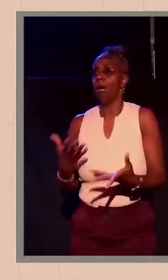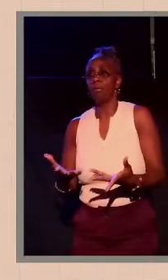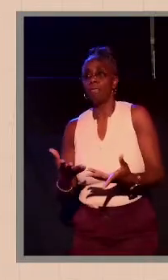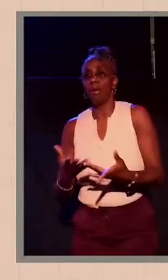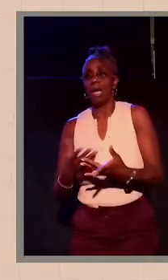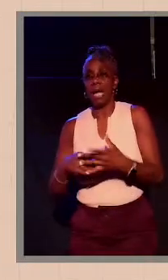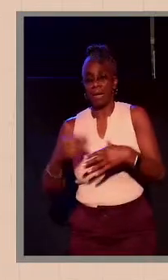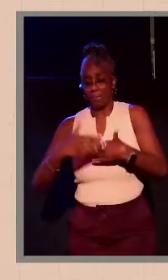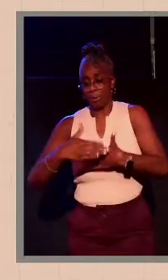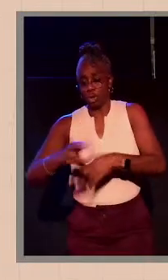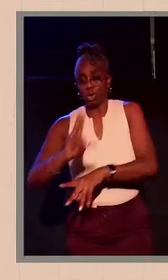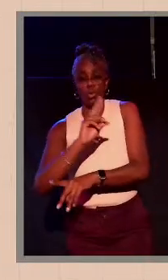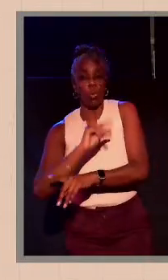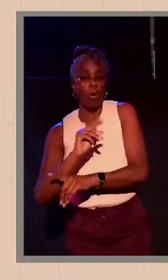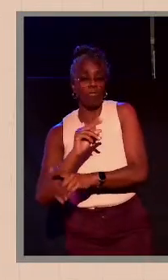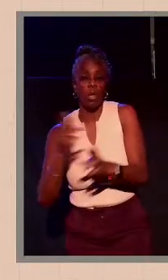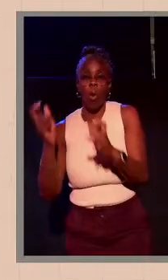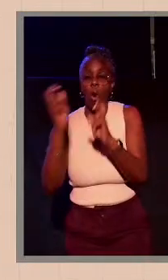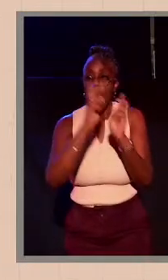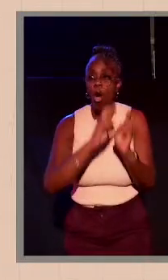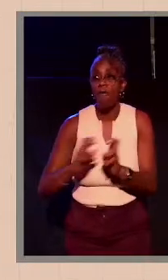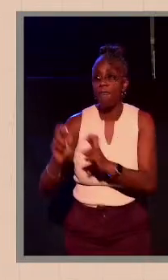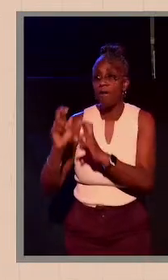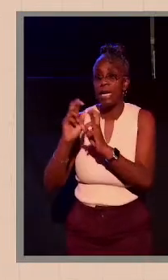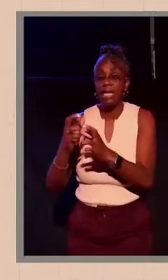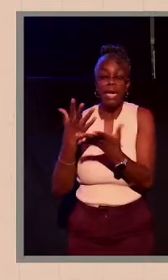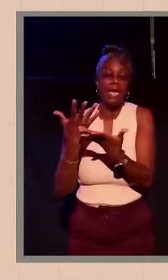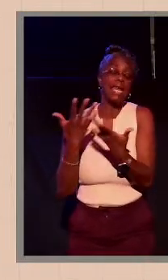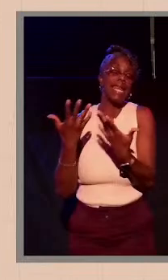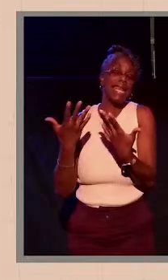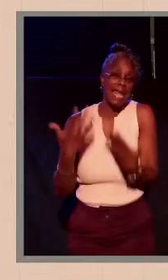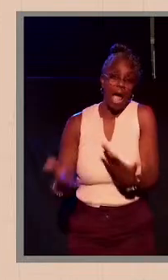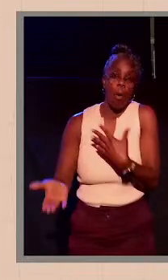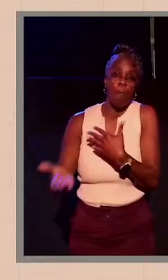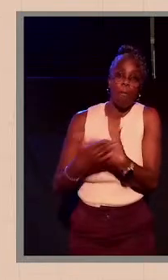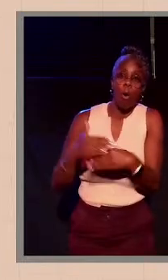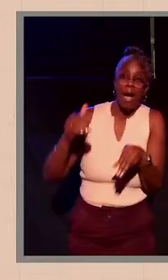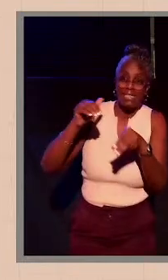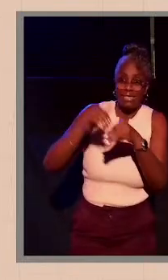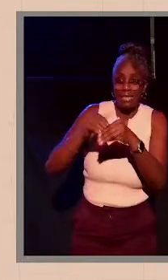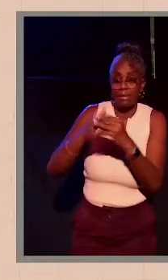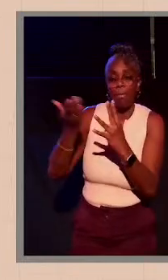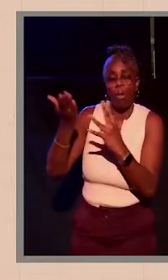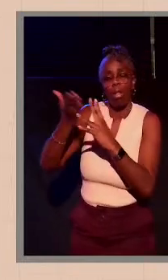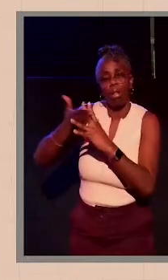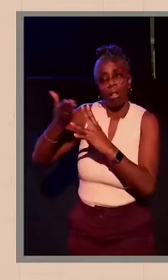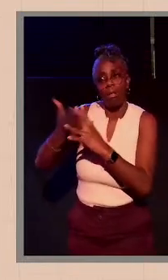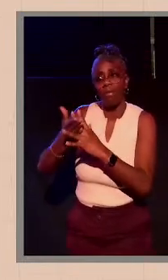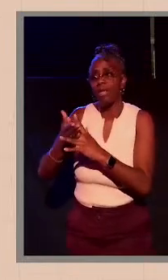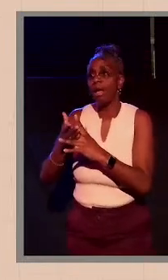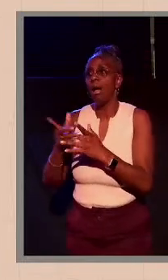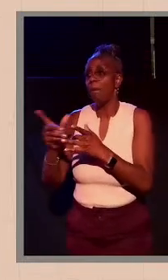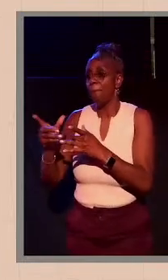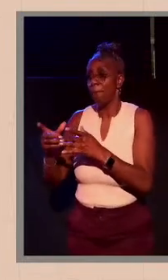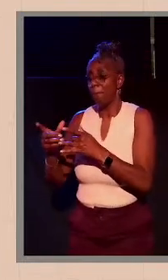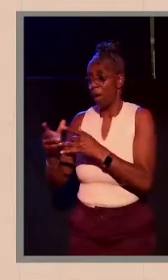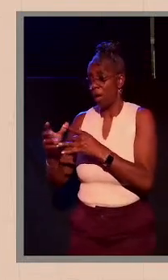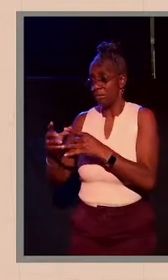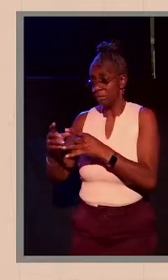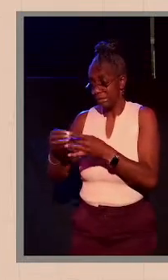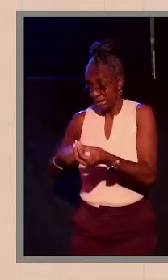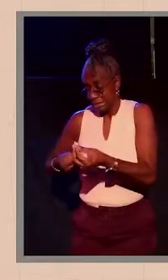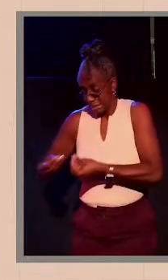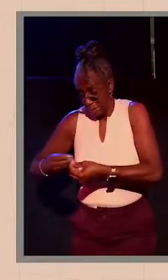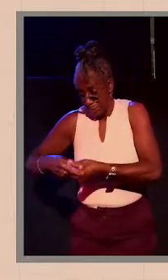12. So I would hope that that is more accessible as a sequencer. Sequencers are very, very complicated programs. I think they probably